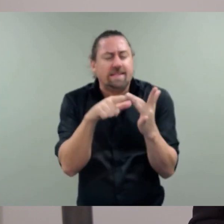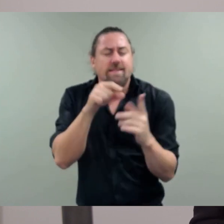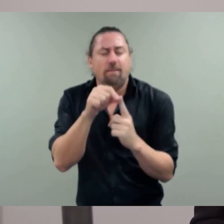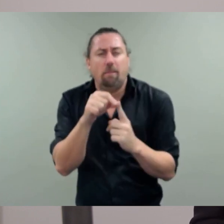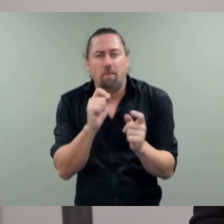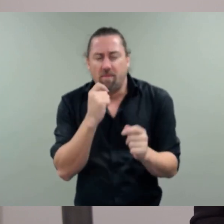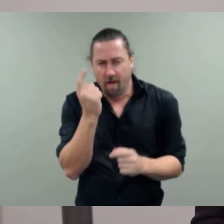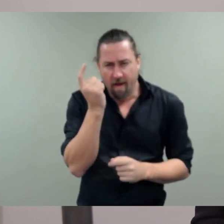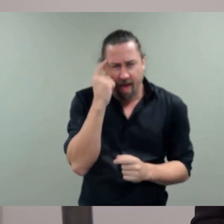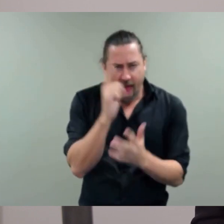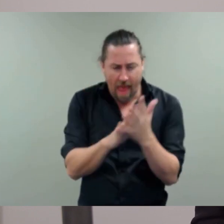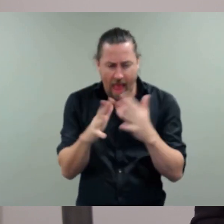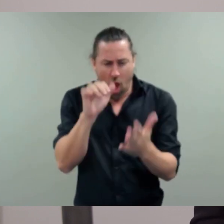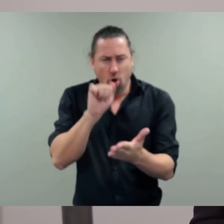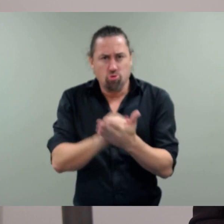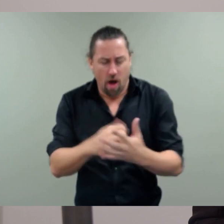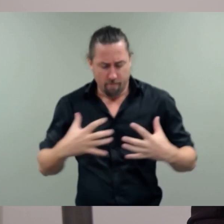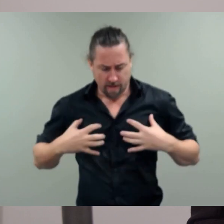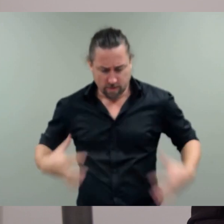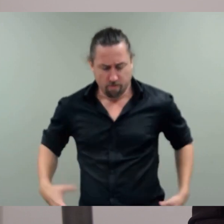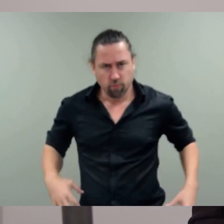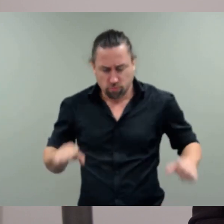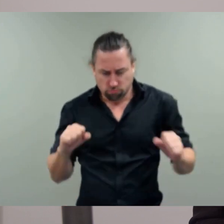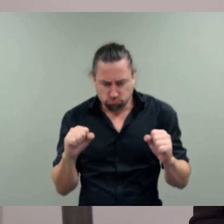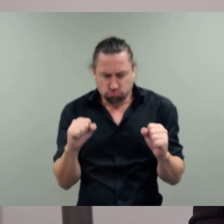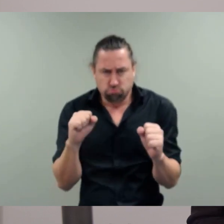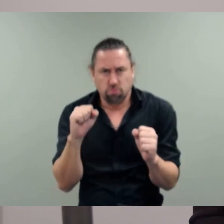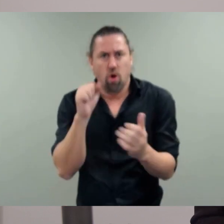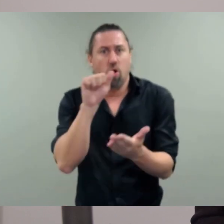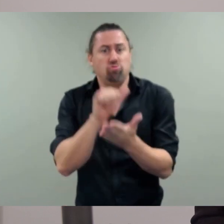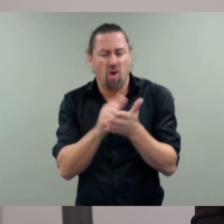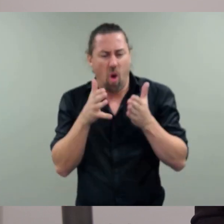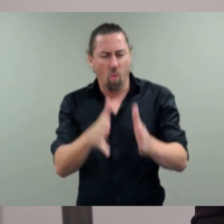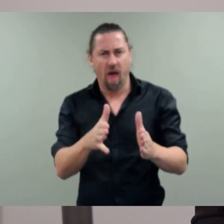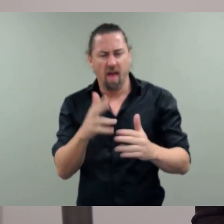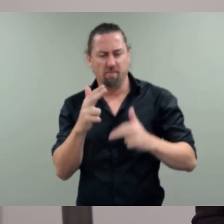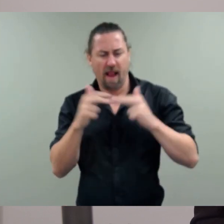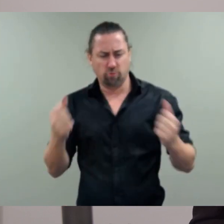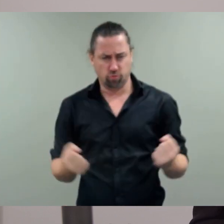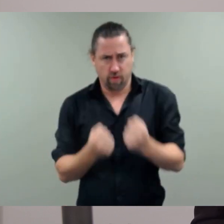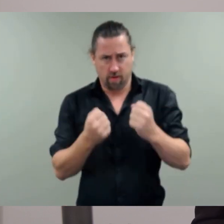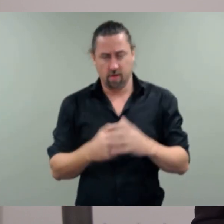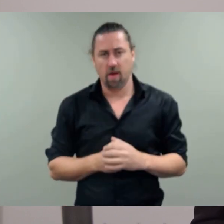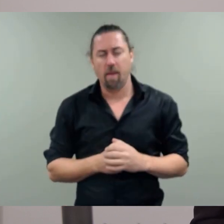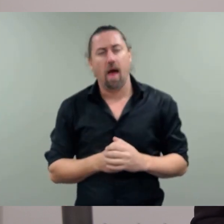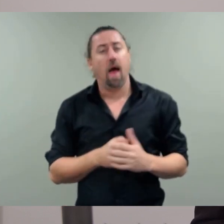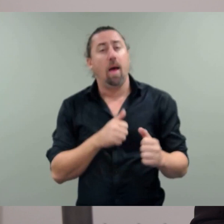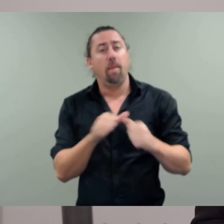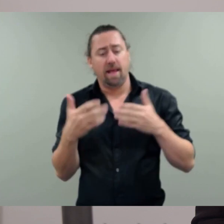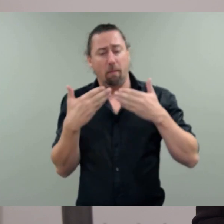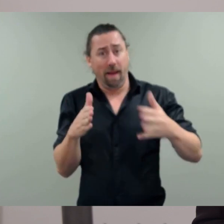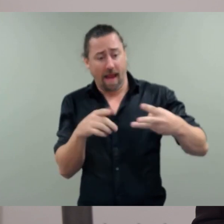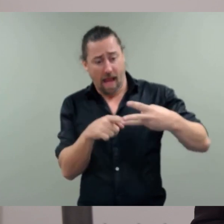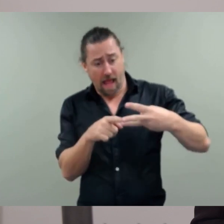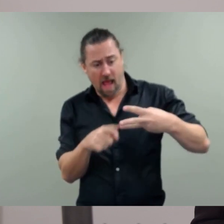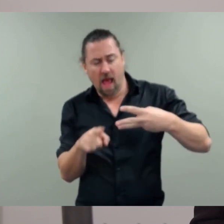to help you use the right muscles at their optimal capacity. It is recommended that you have completed both the